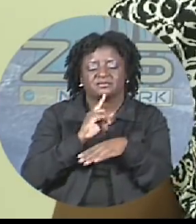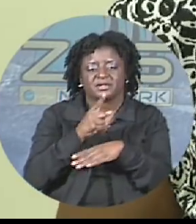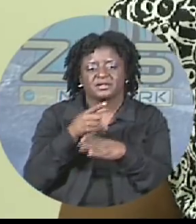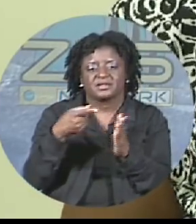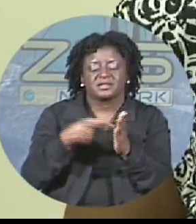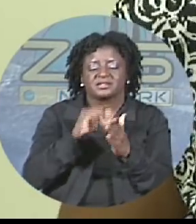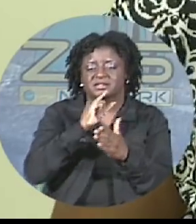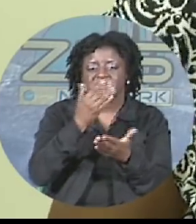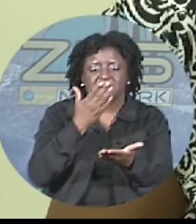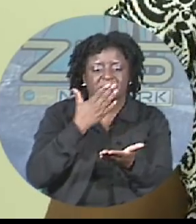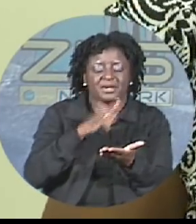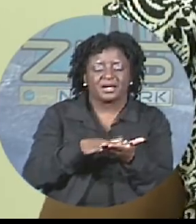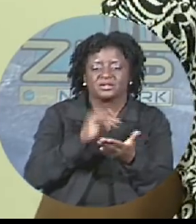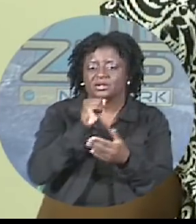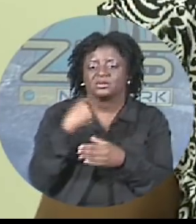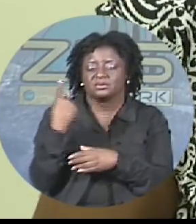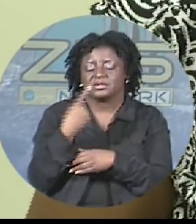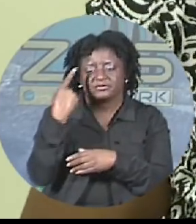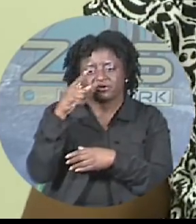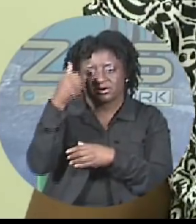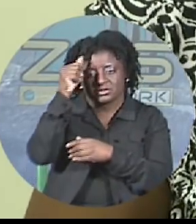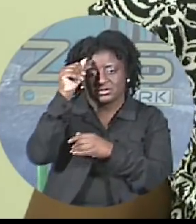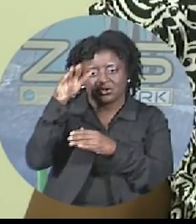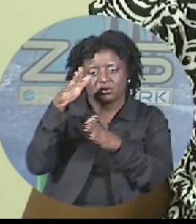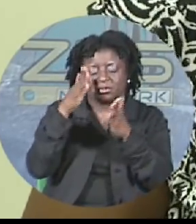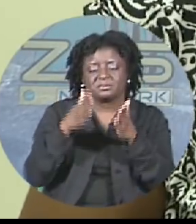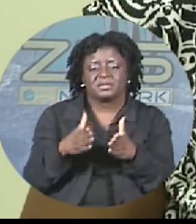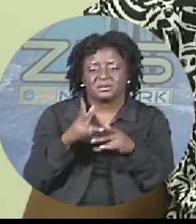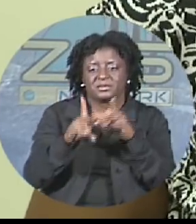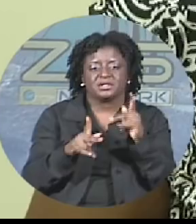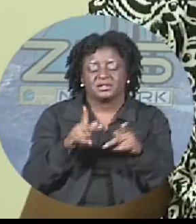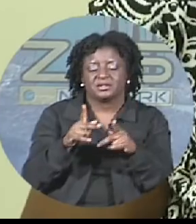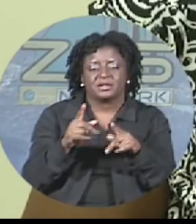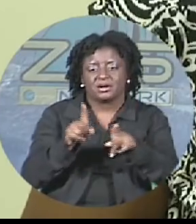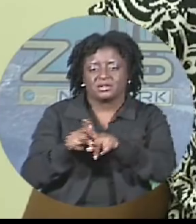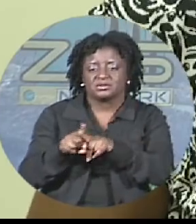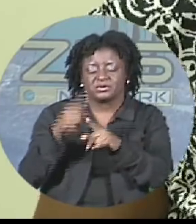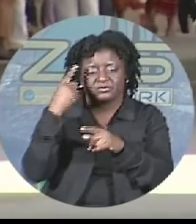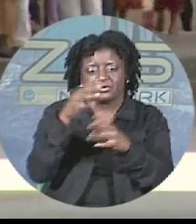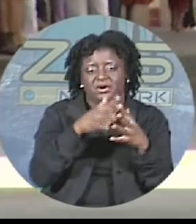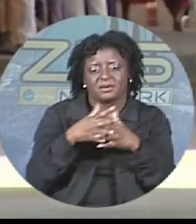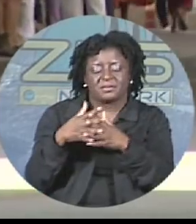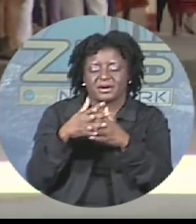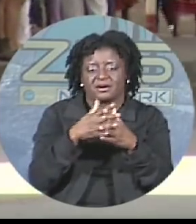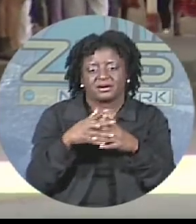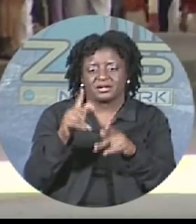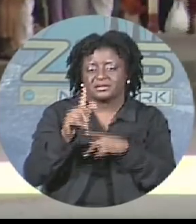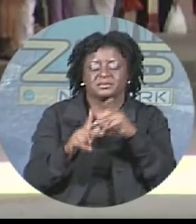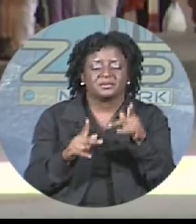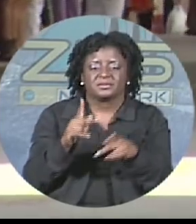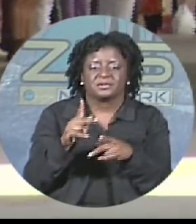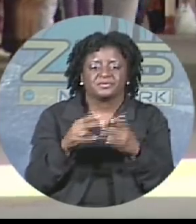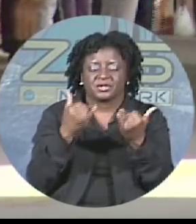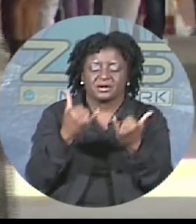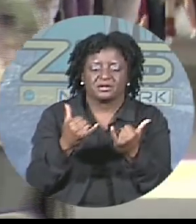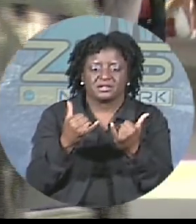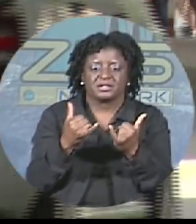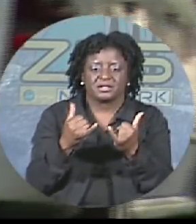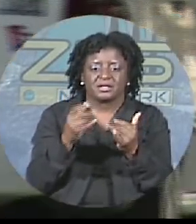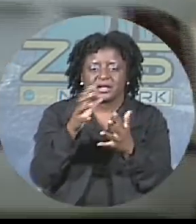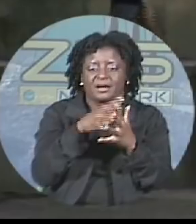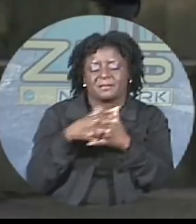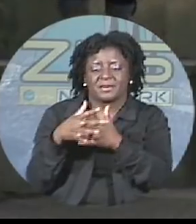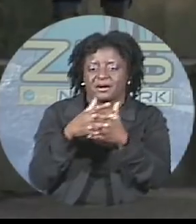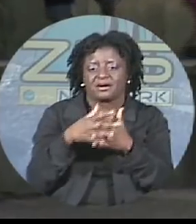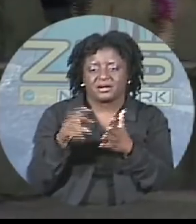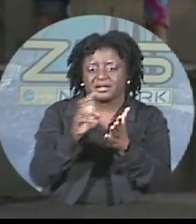is bad not only for the Cuban people, but also for the American citizens. Currently, American investors and